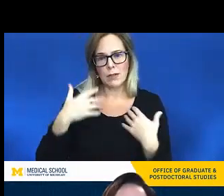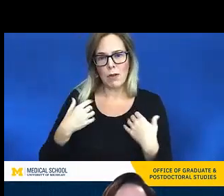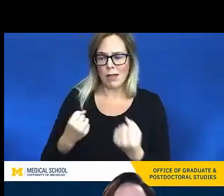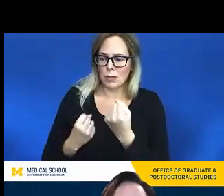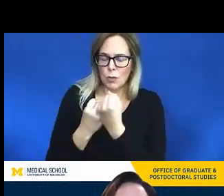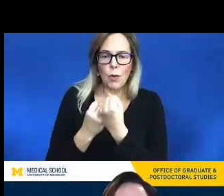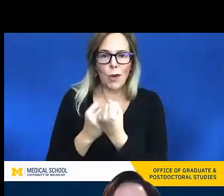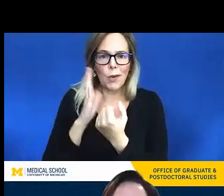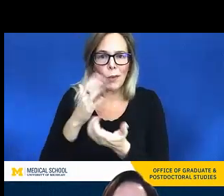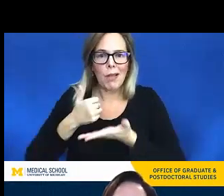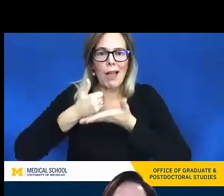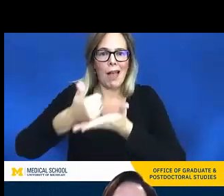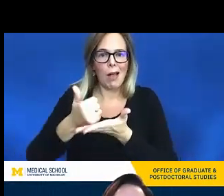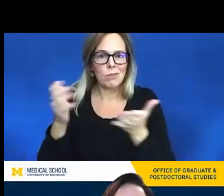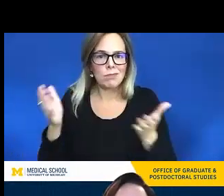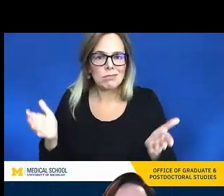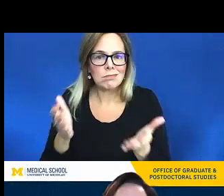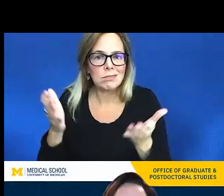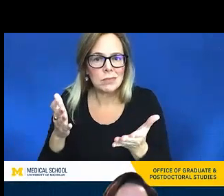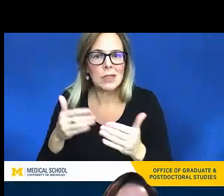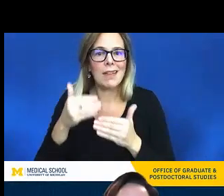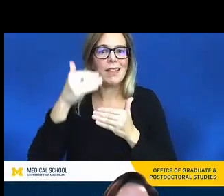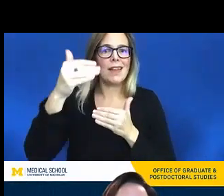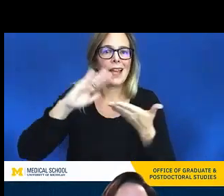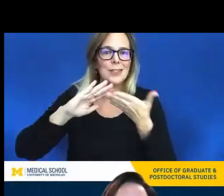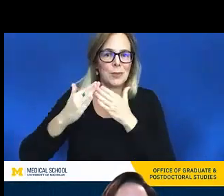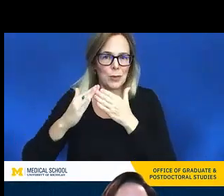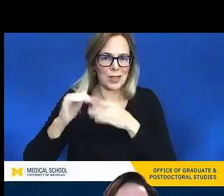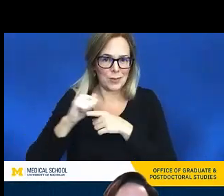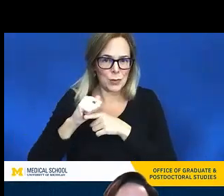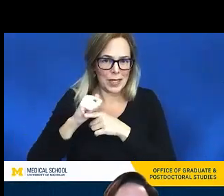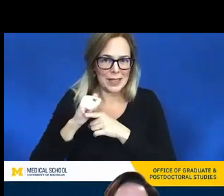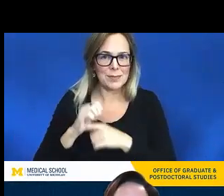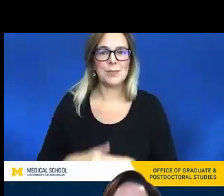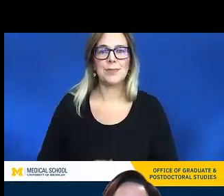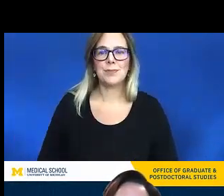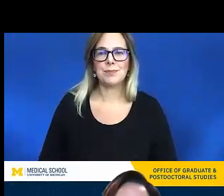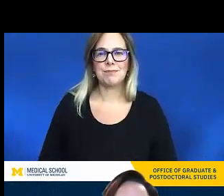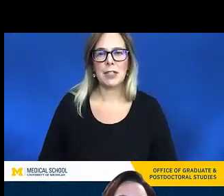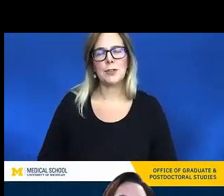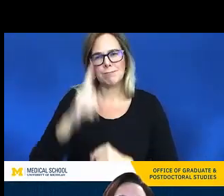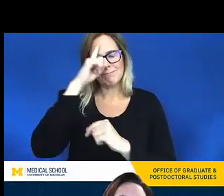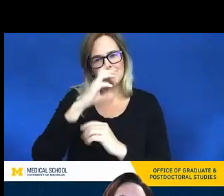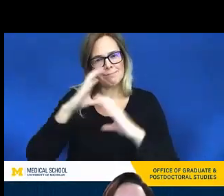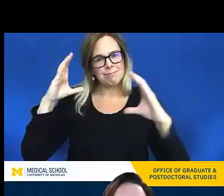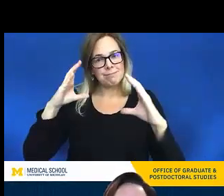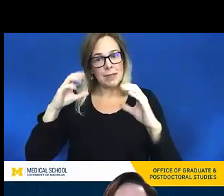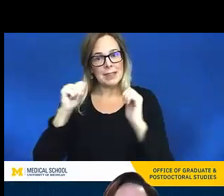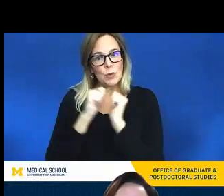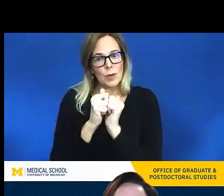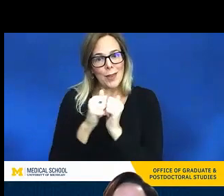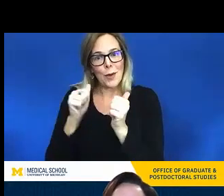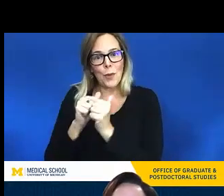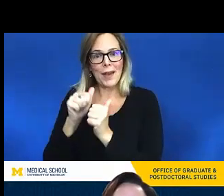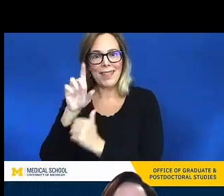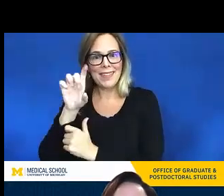community of trainees. Next slide, please. With this in mind, we've put together, with the support of the Dean's Office, I think a